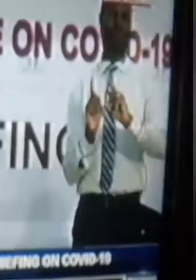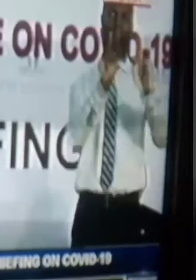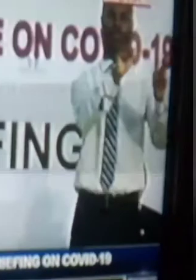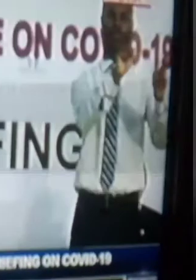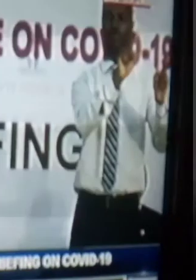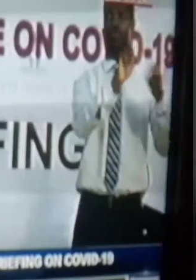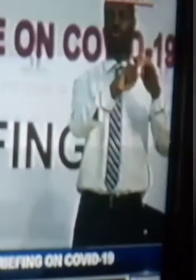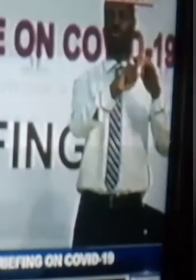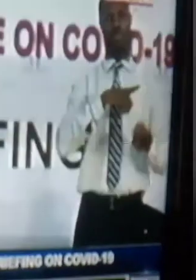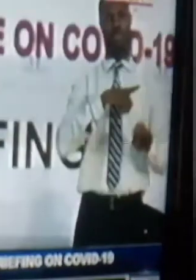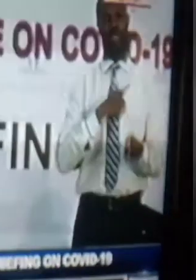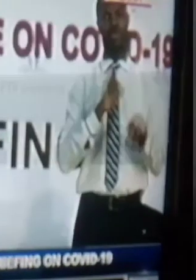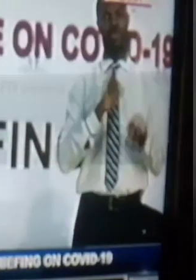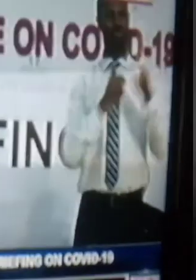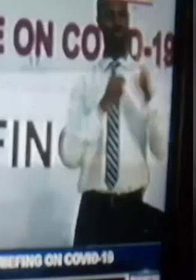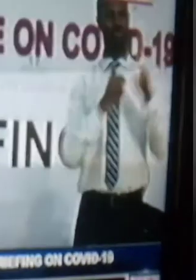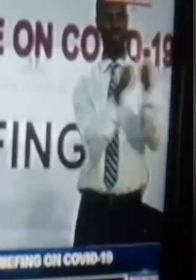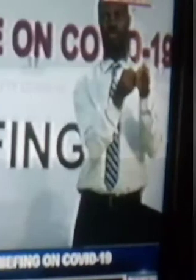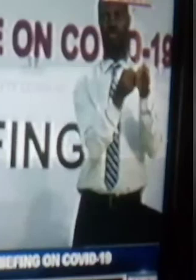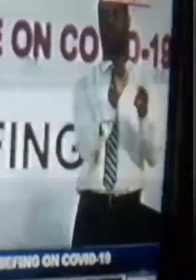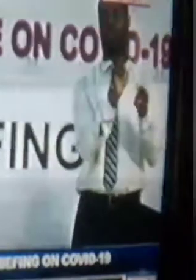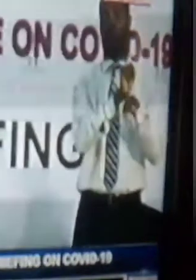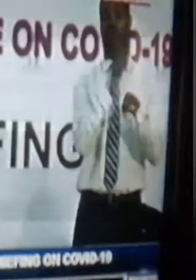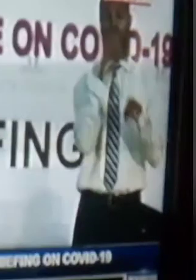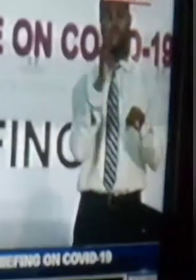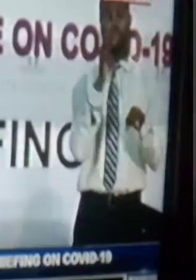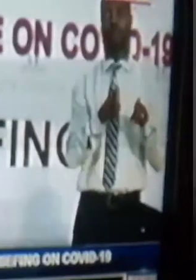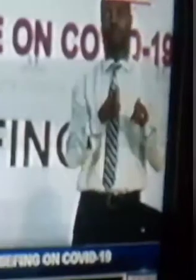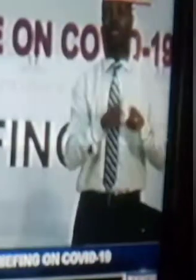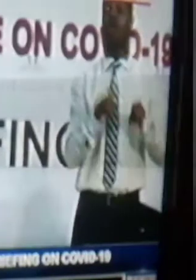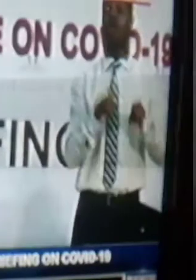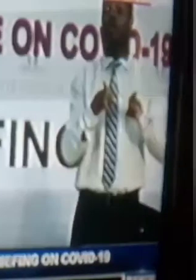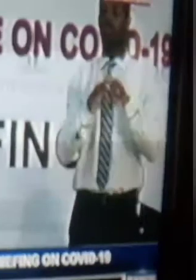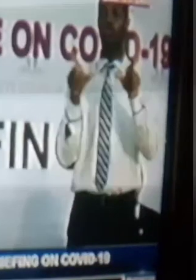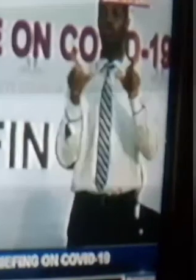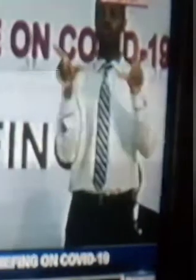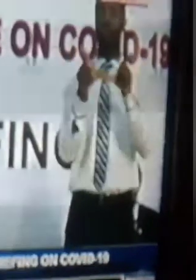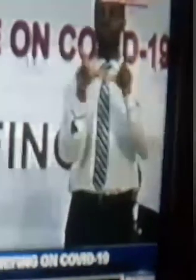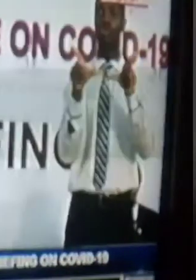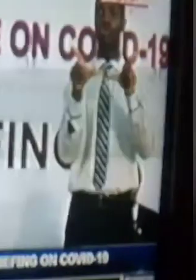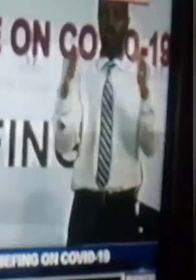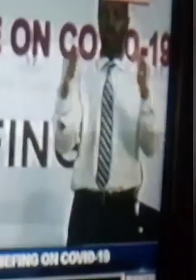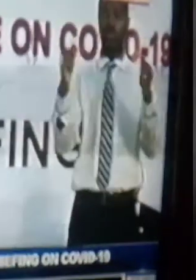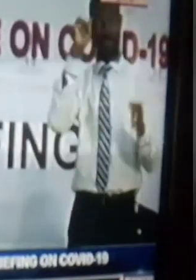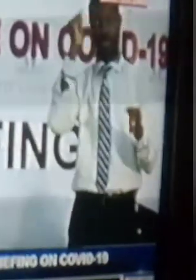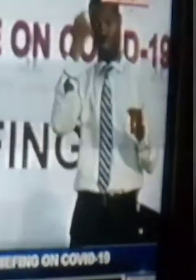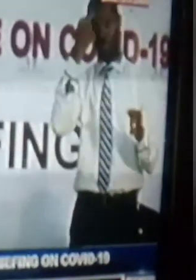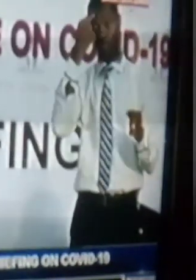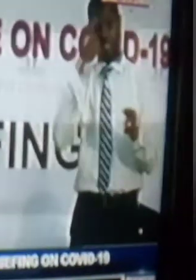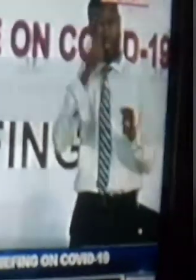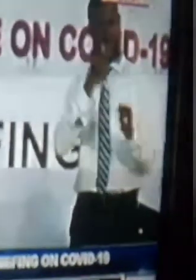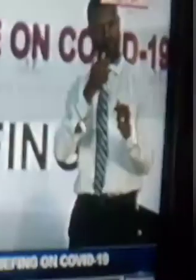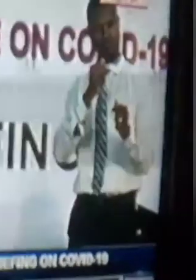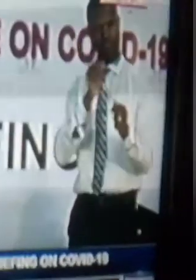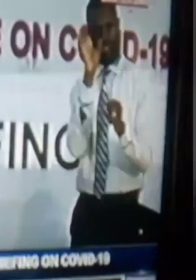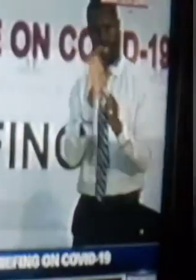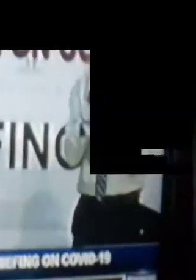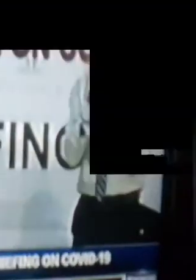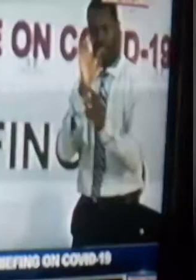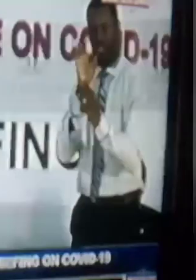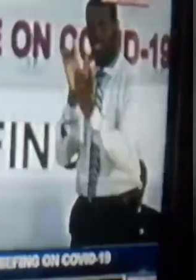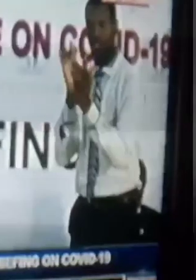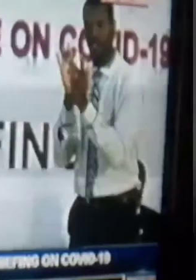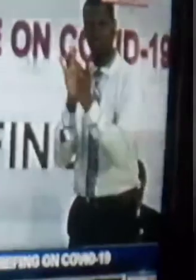in addition to the state level, we have a local government level intensively following up every individual in